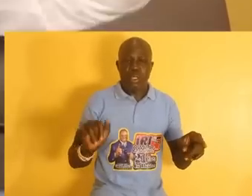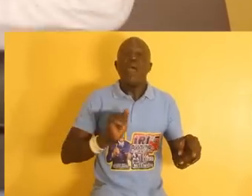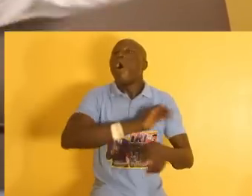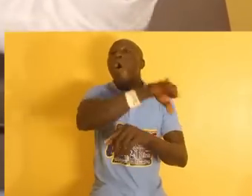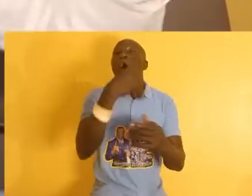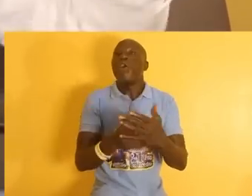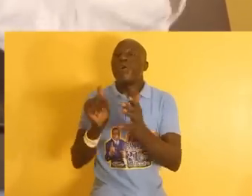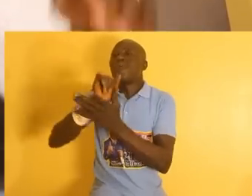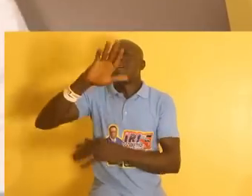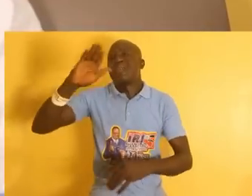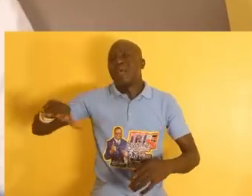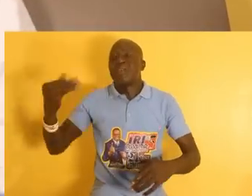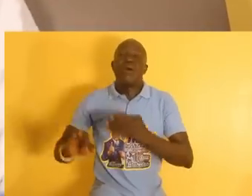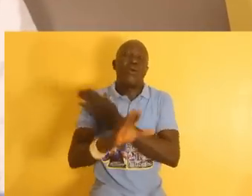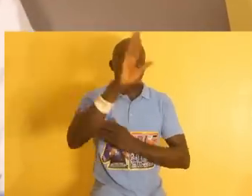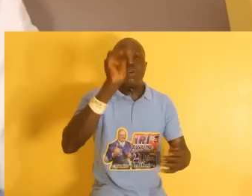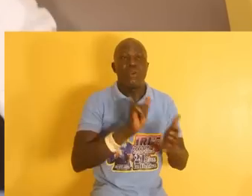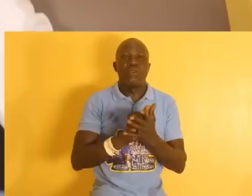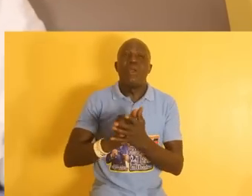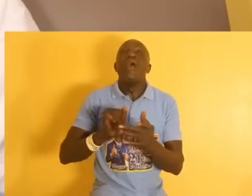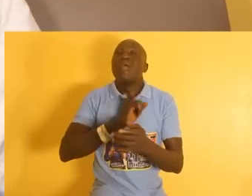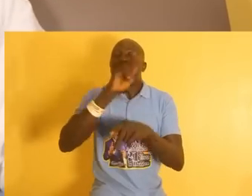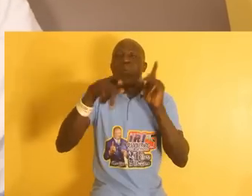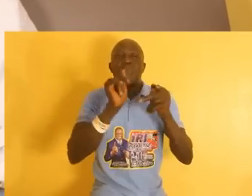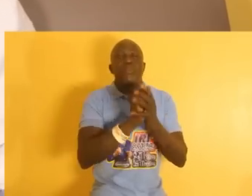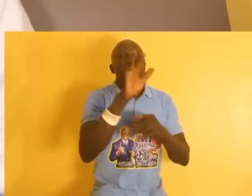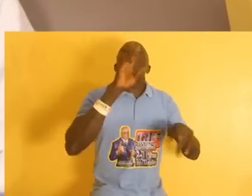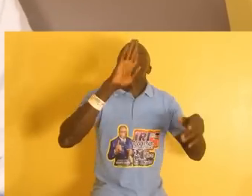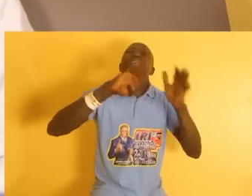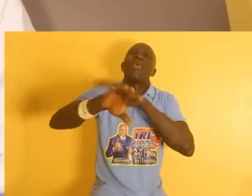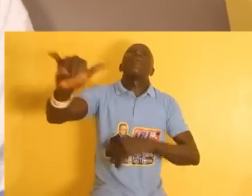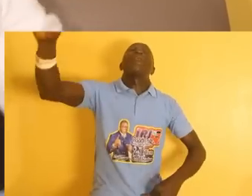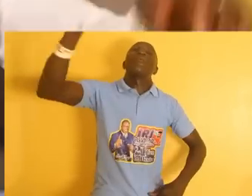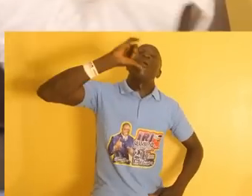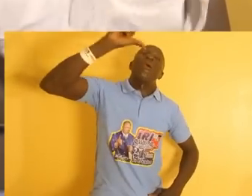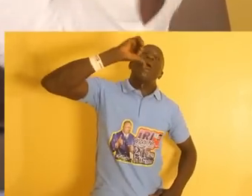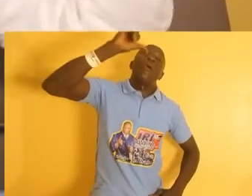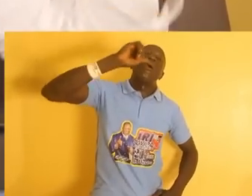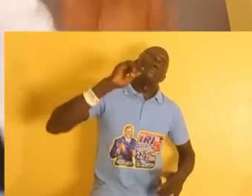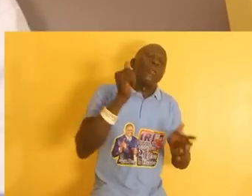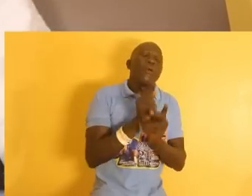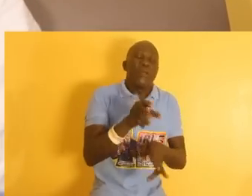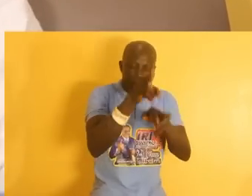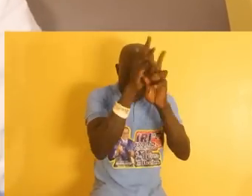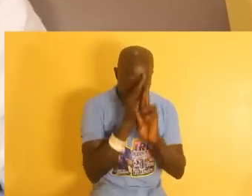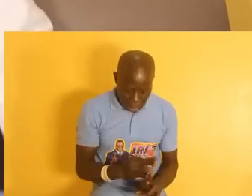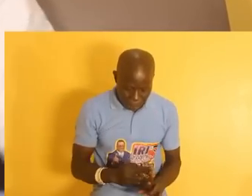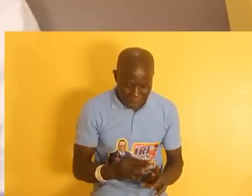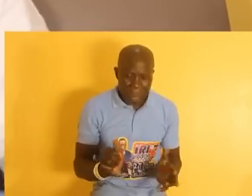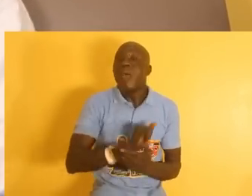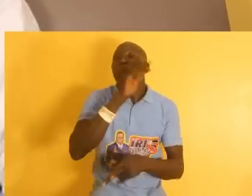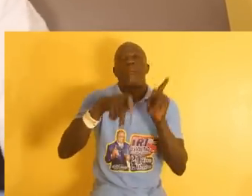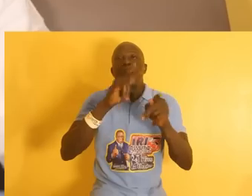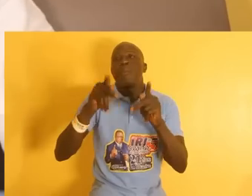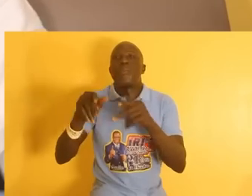Now. Yes. Ara won mo Olorun ni. It's part of the children of God. En to je omo te parapu. They were drunkard. To de ronu ku wada. Now repair. En ye